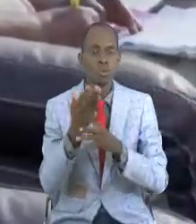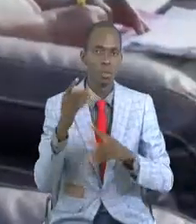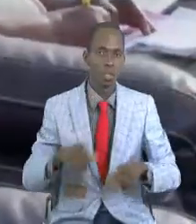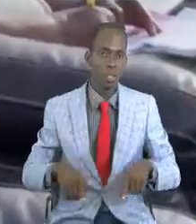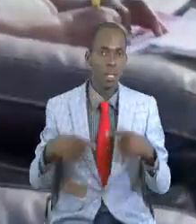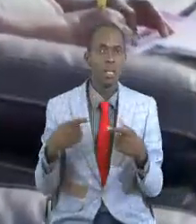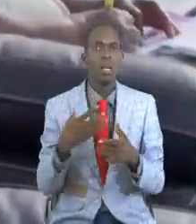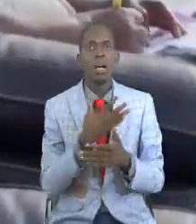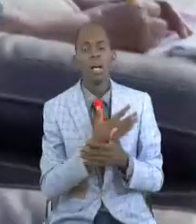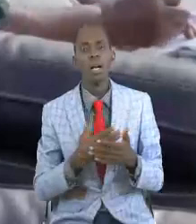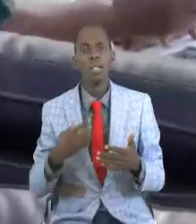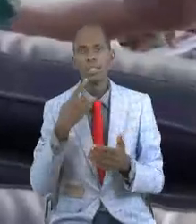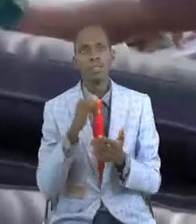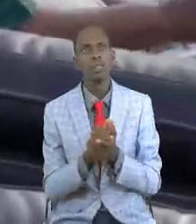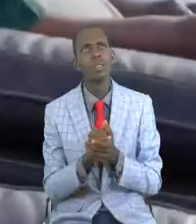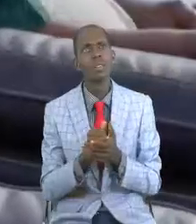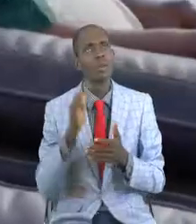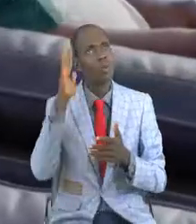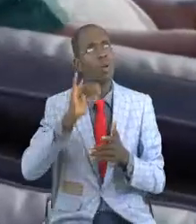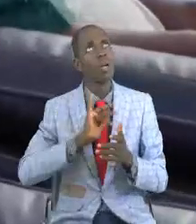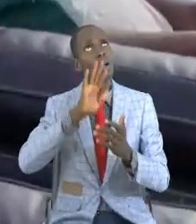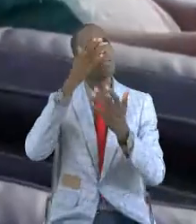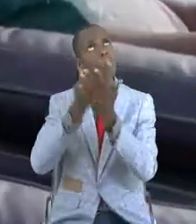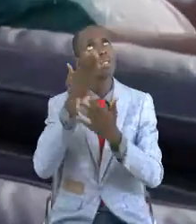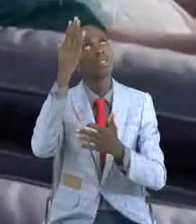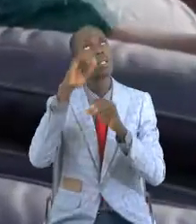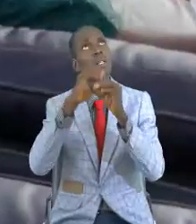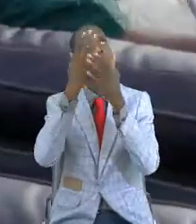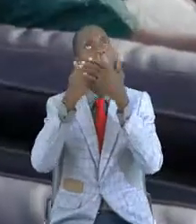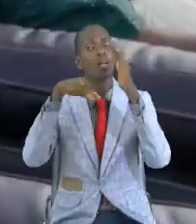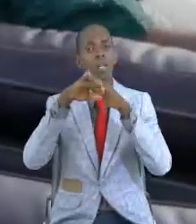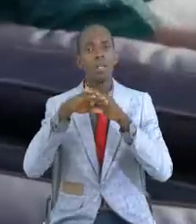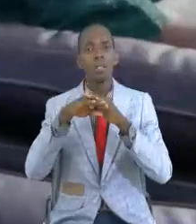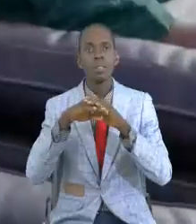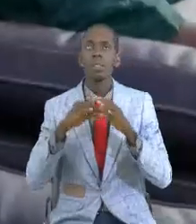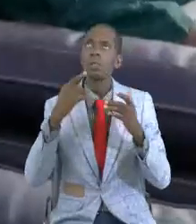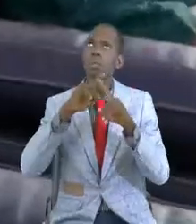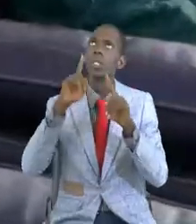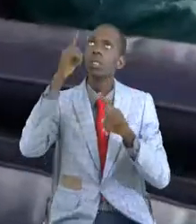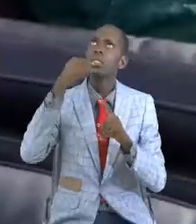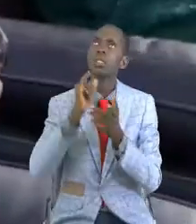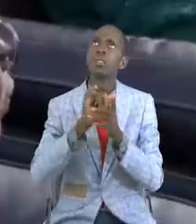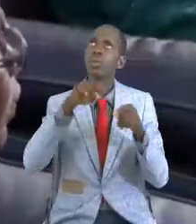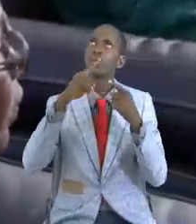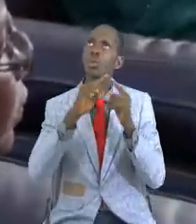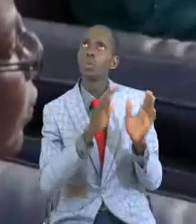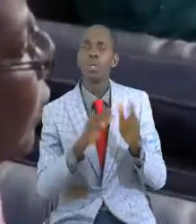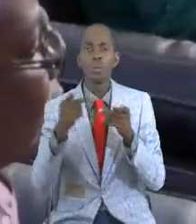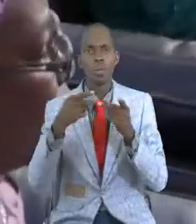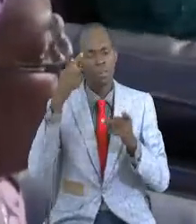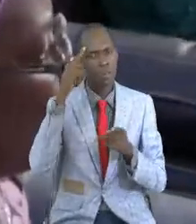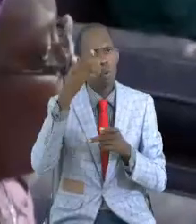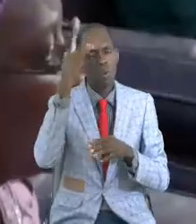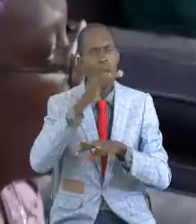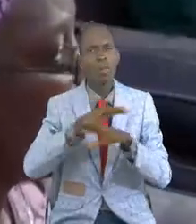say, am I going to get to heaven? Oh, he said, I go to prepare a place for you. Why don't you believe him? Rather than believing